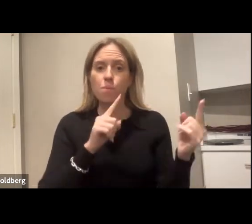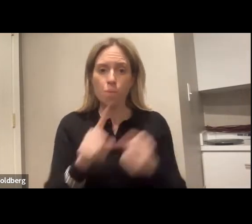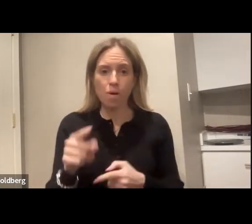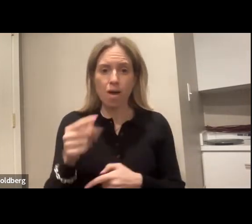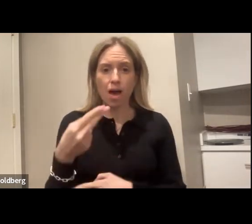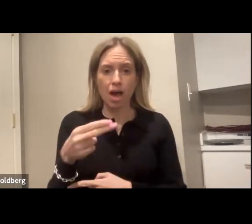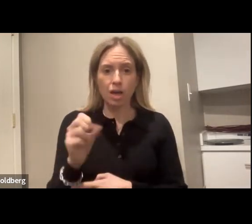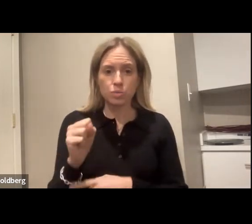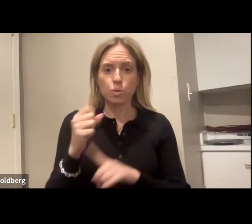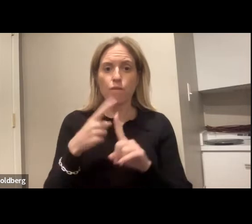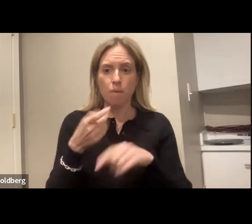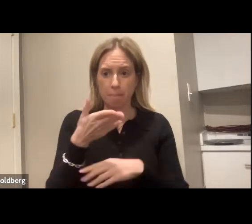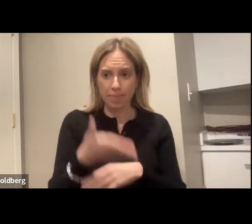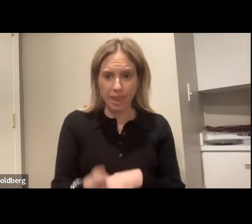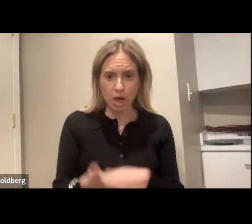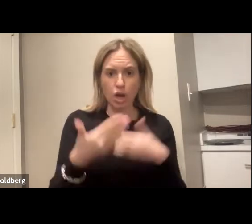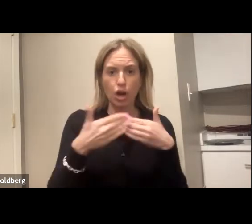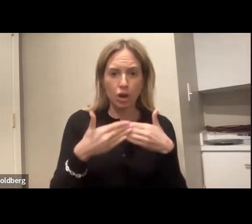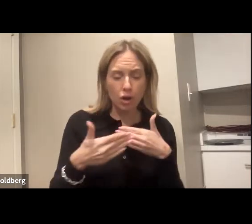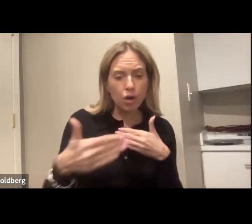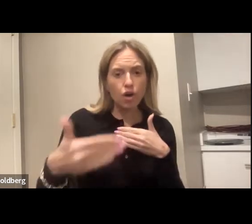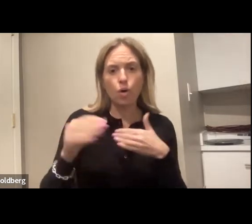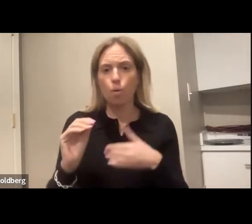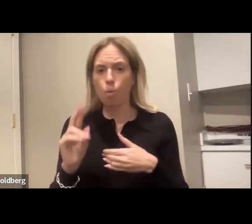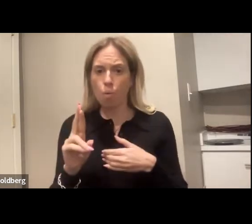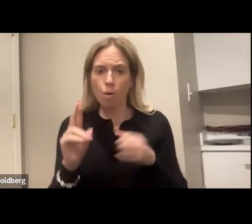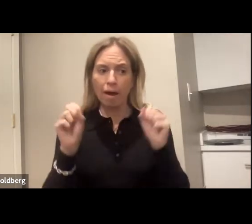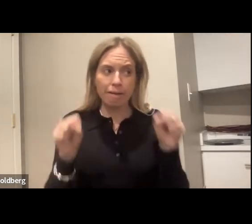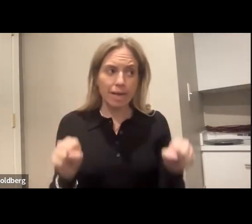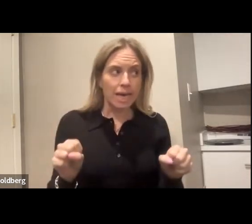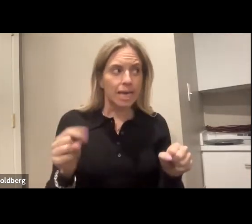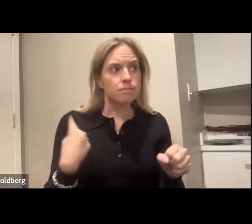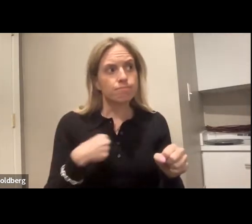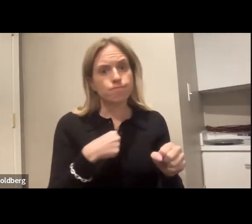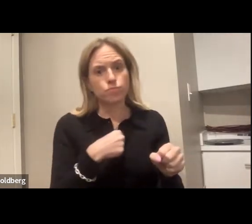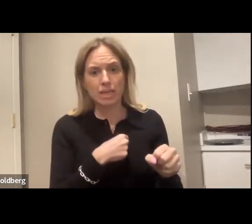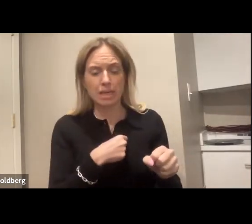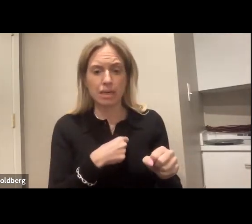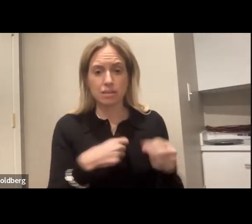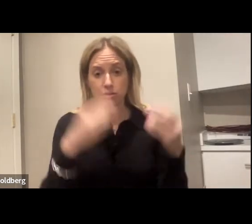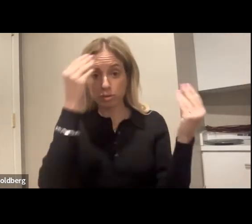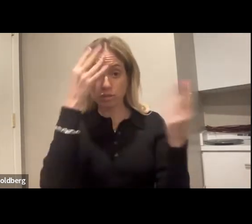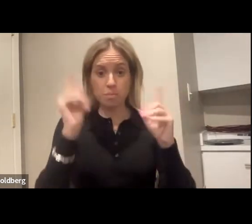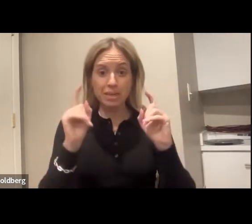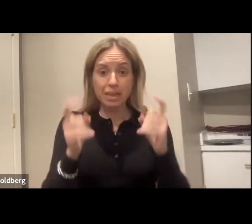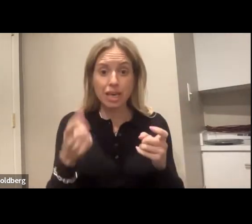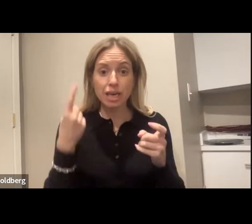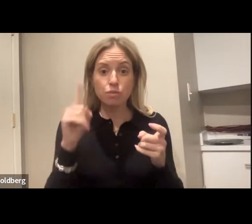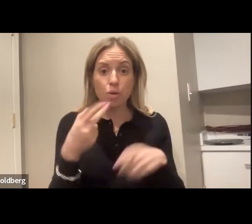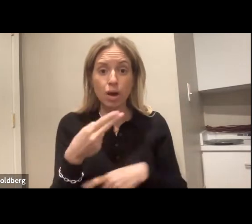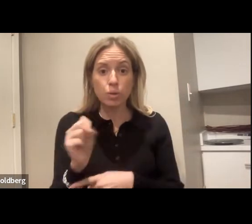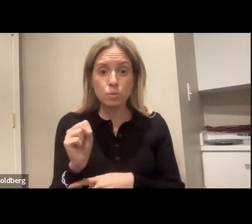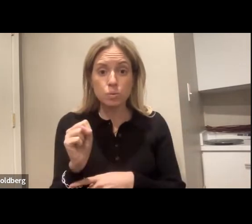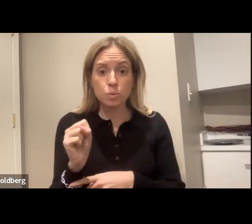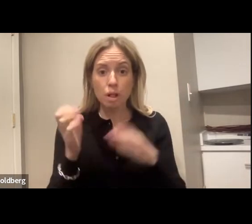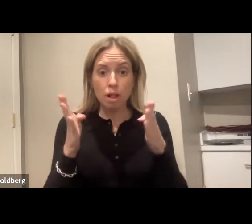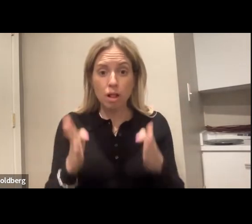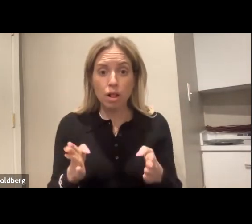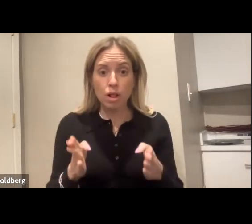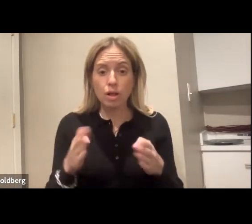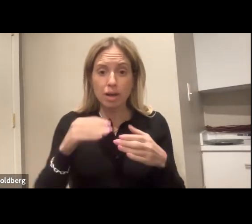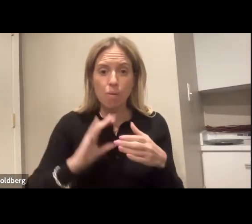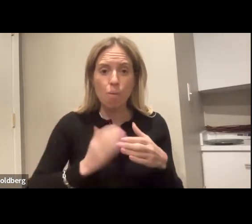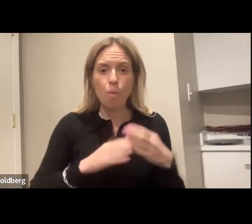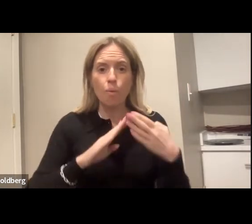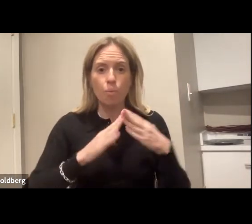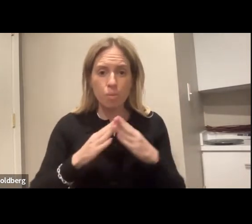getting them from there, or can we give this information to the high schoolers in our